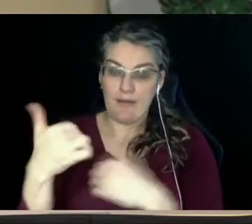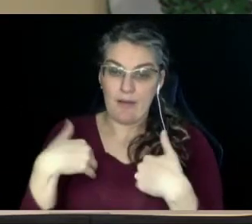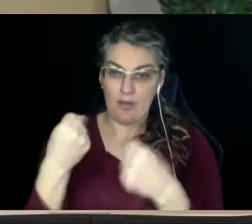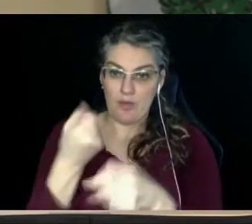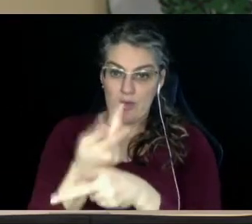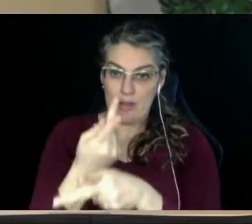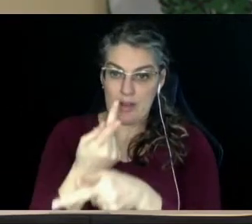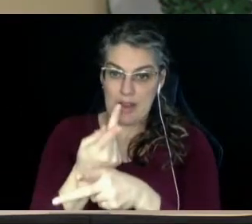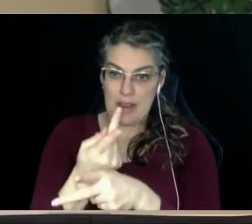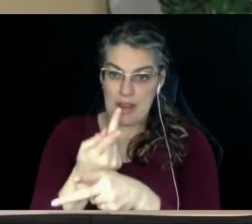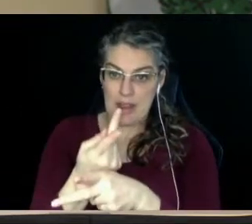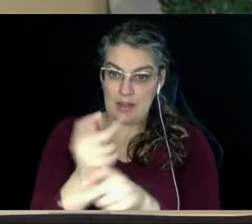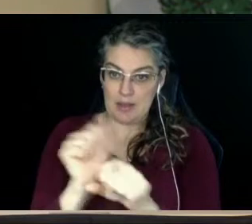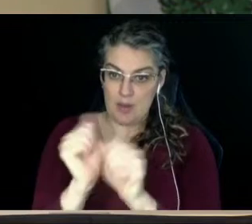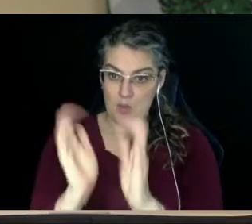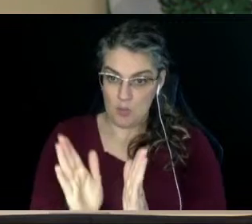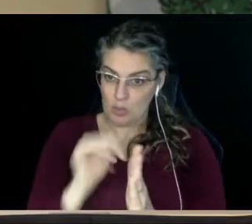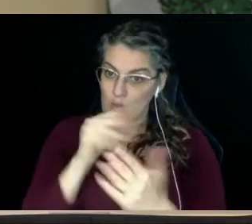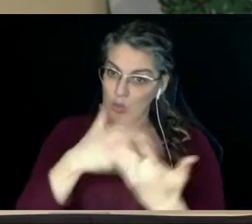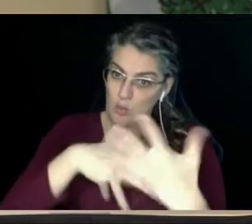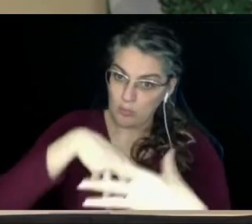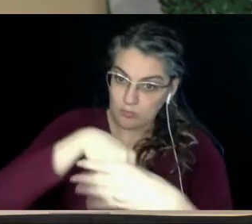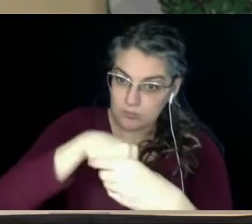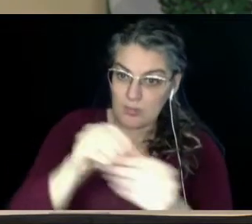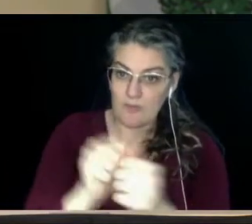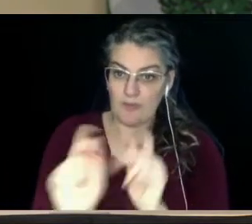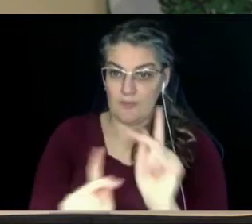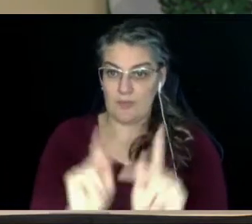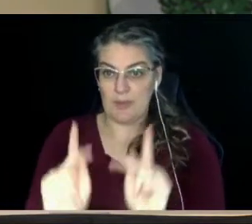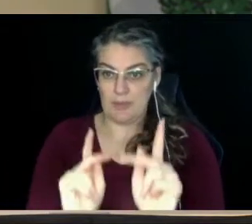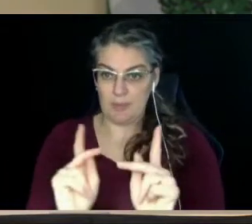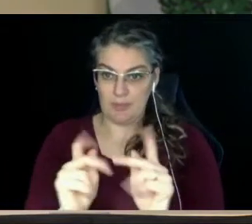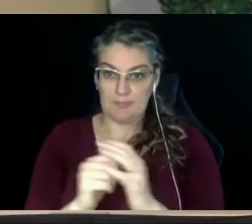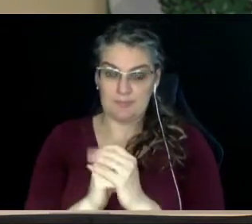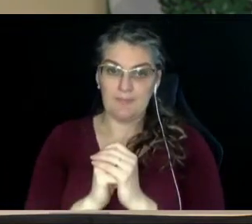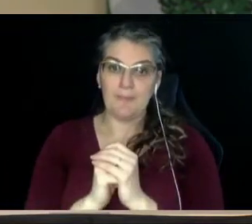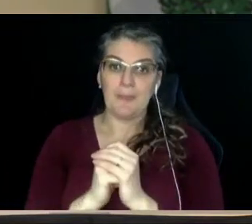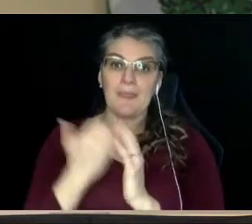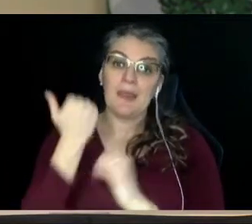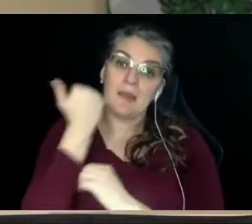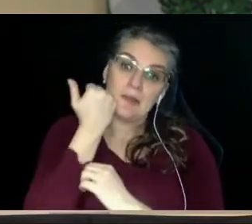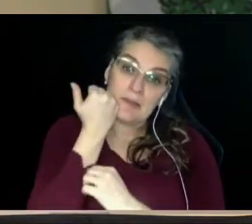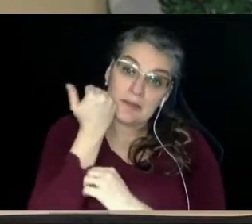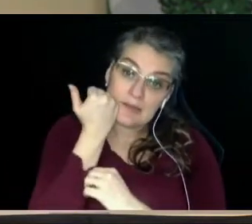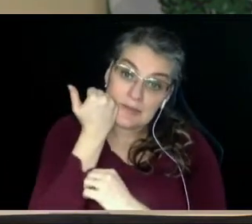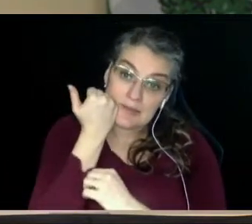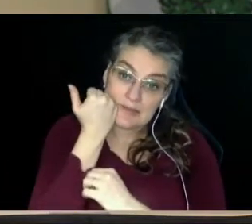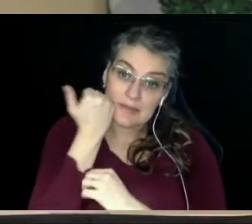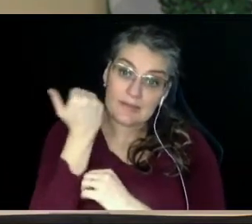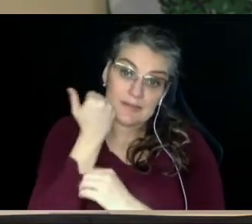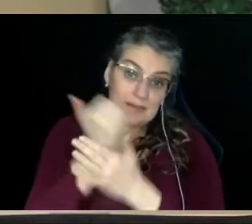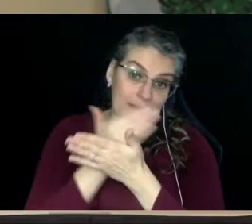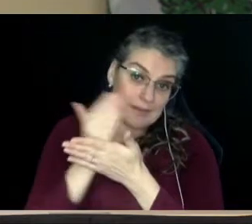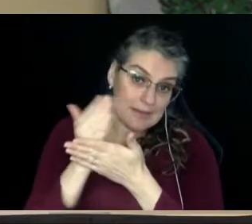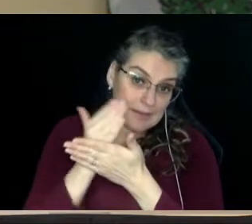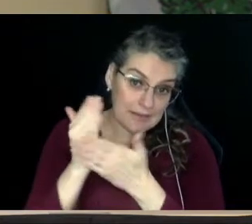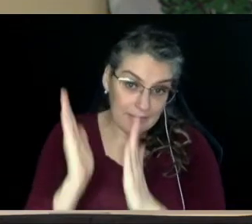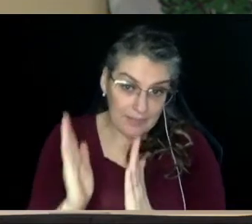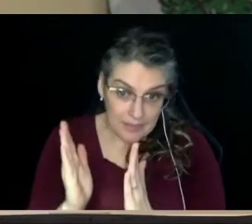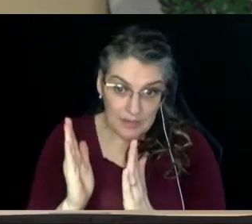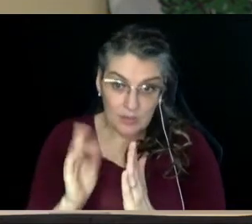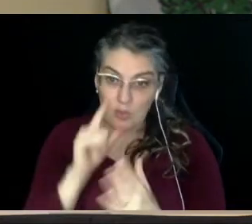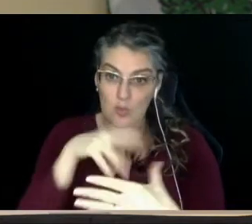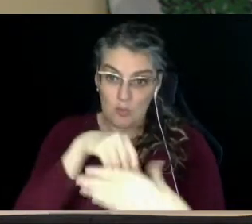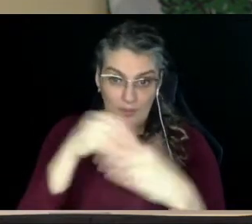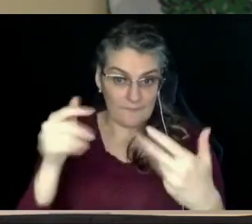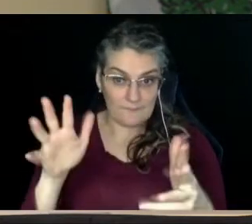working directly with patients. As noted previously, dentists, dental hygienists, and dental assistants working directly with patients have